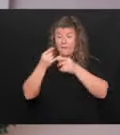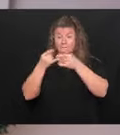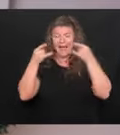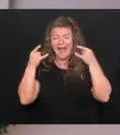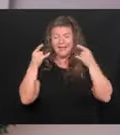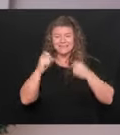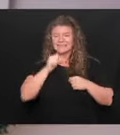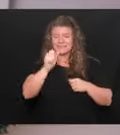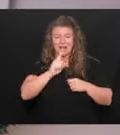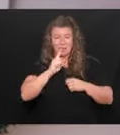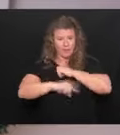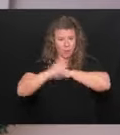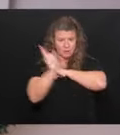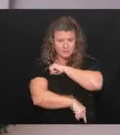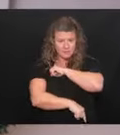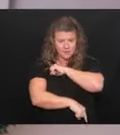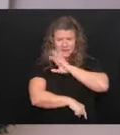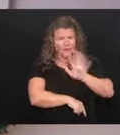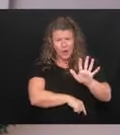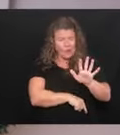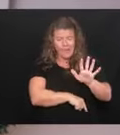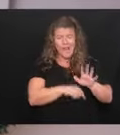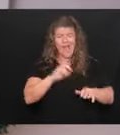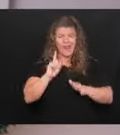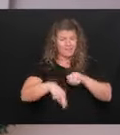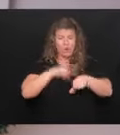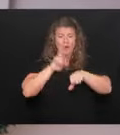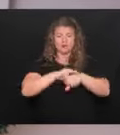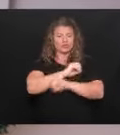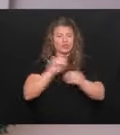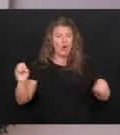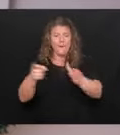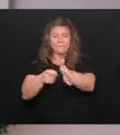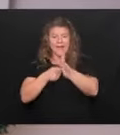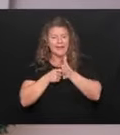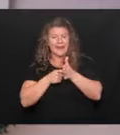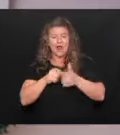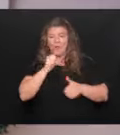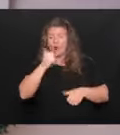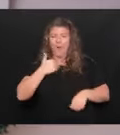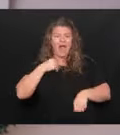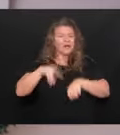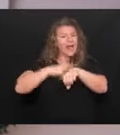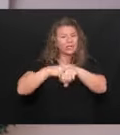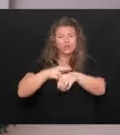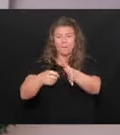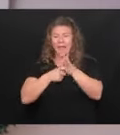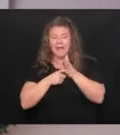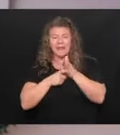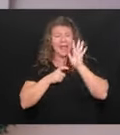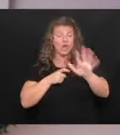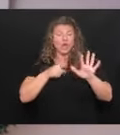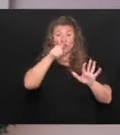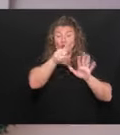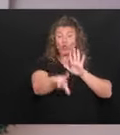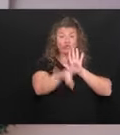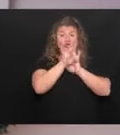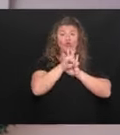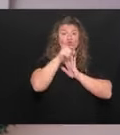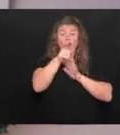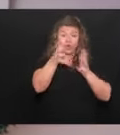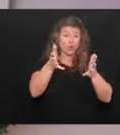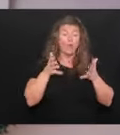punitive measure. And of course, the governor has not made a mandate and we don't have a national mandate. So people choose their own path